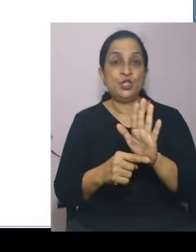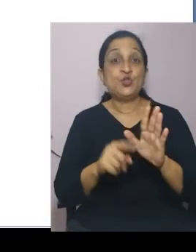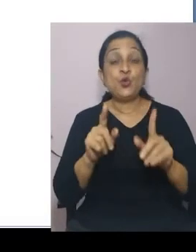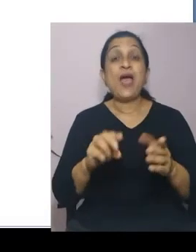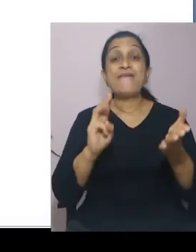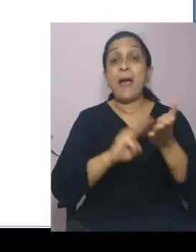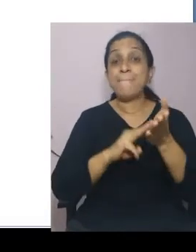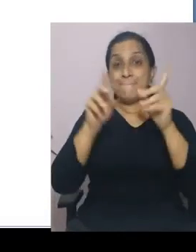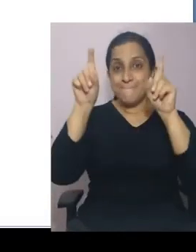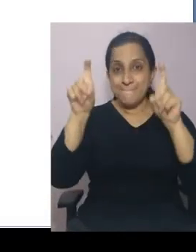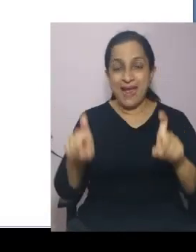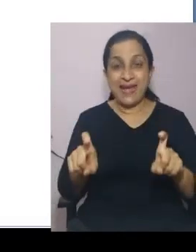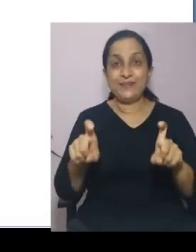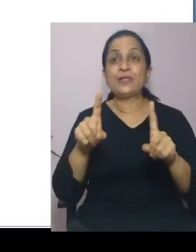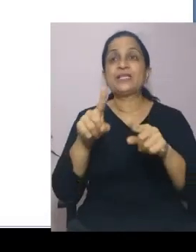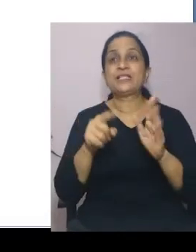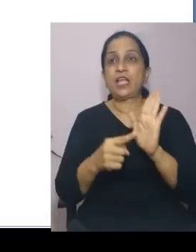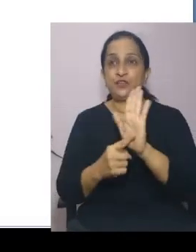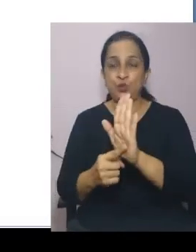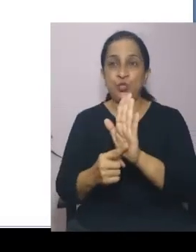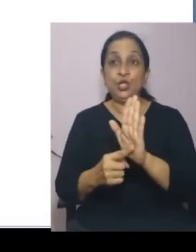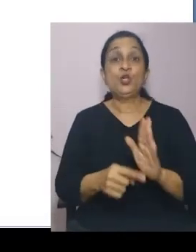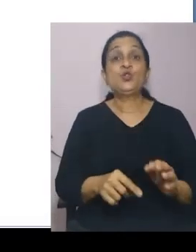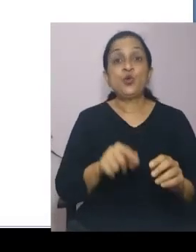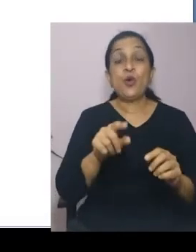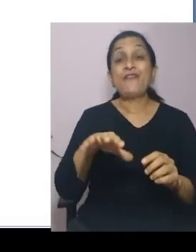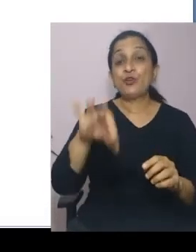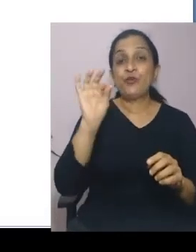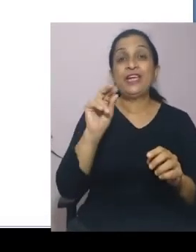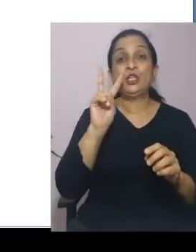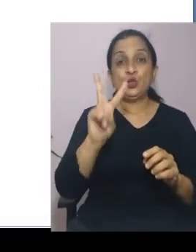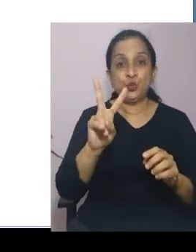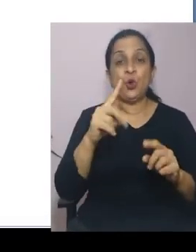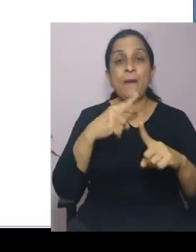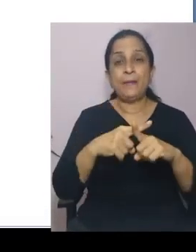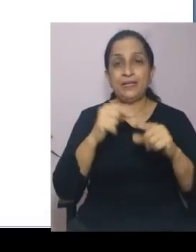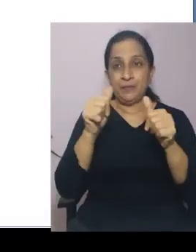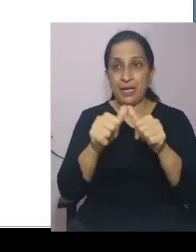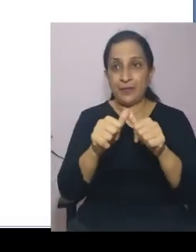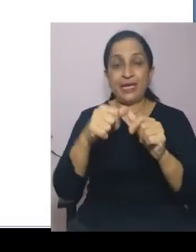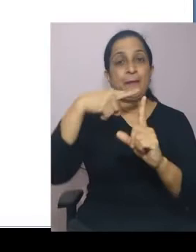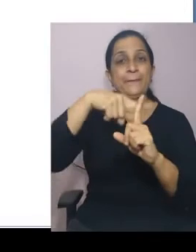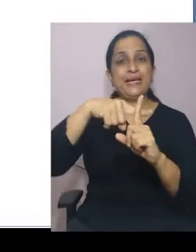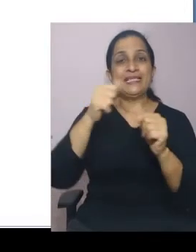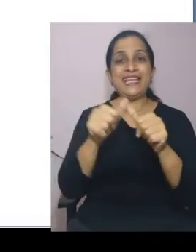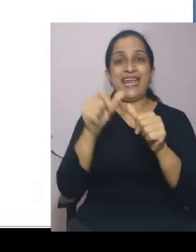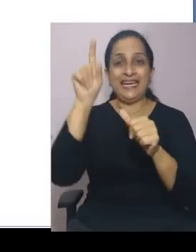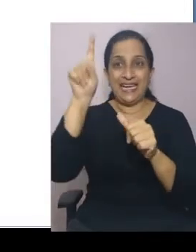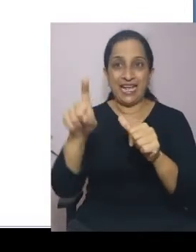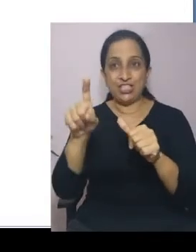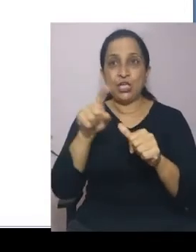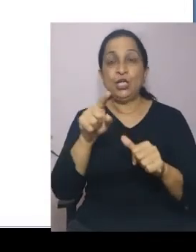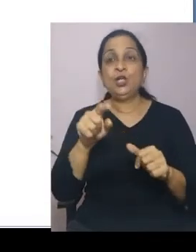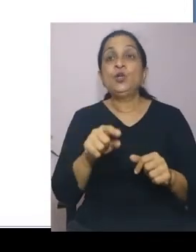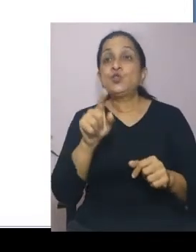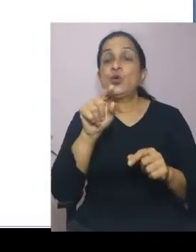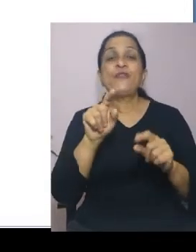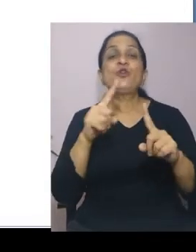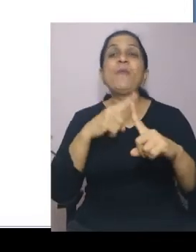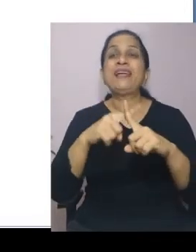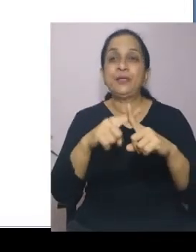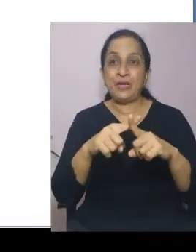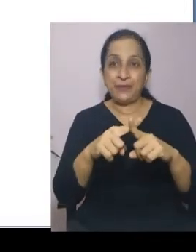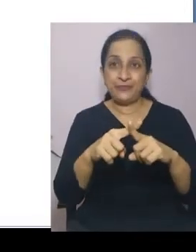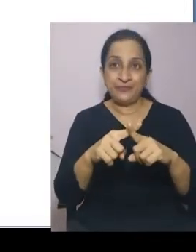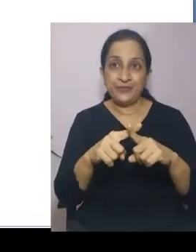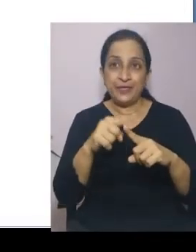Matrix problem. A is equal to this matrix. Find 2 times A plus A dash. 2 times A is, you know how to do. Okay. A dash